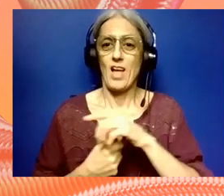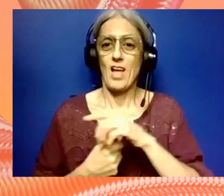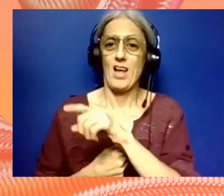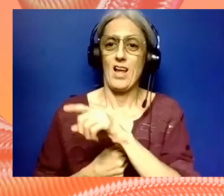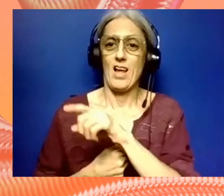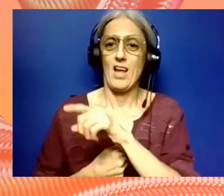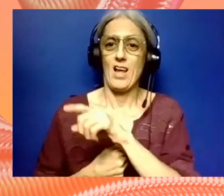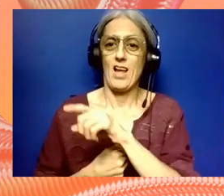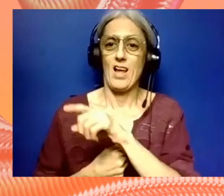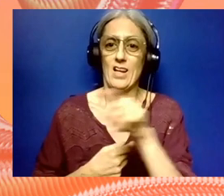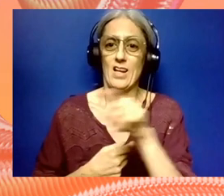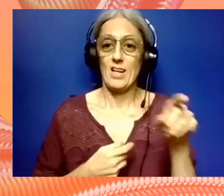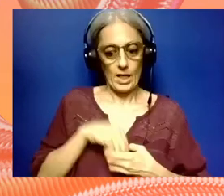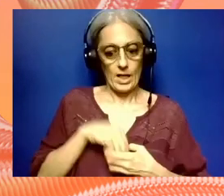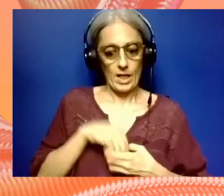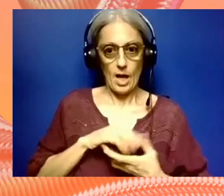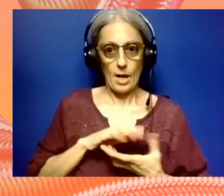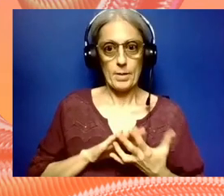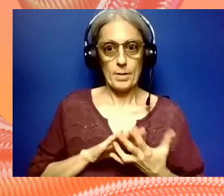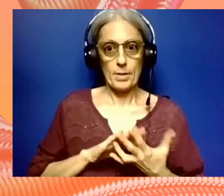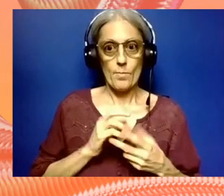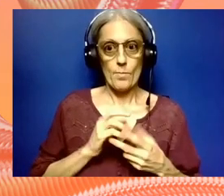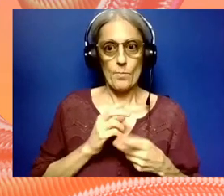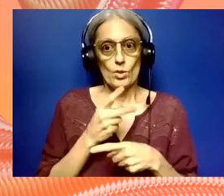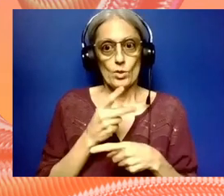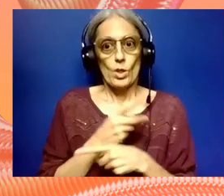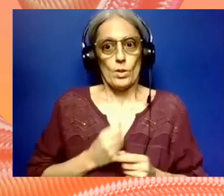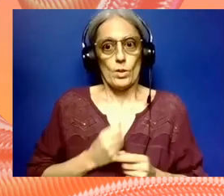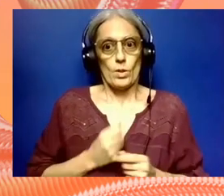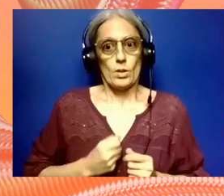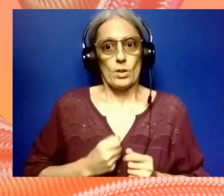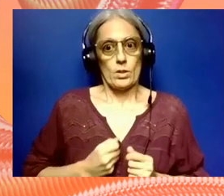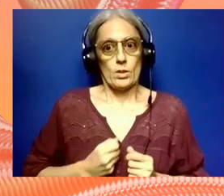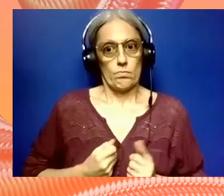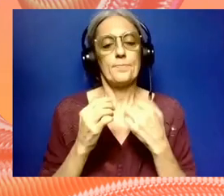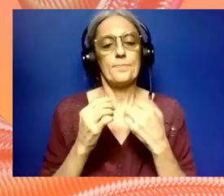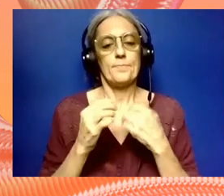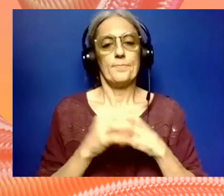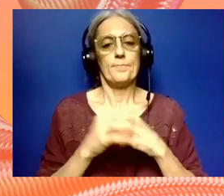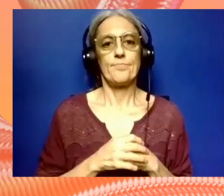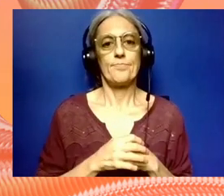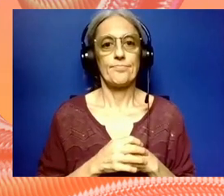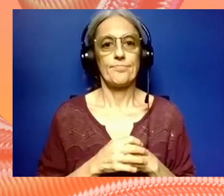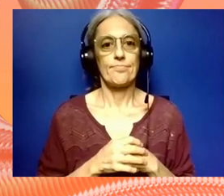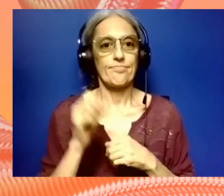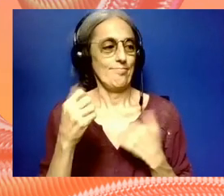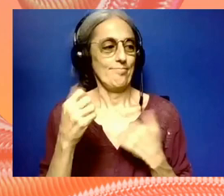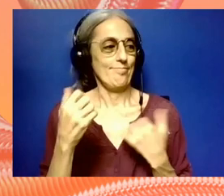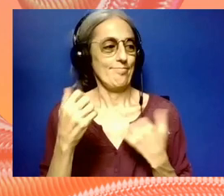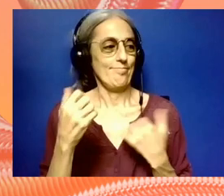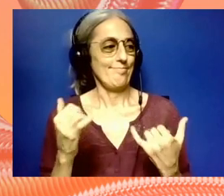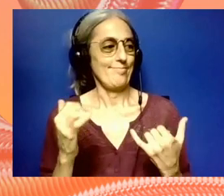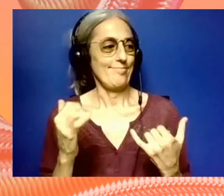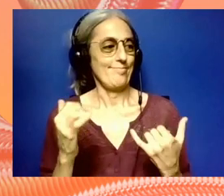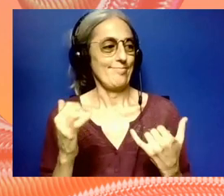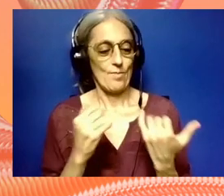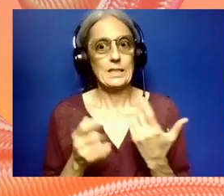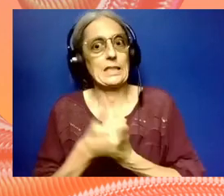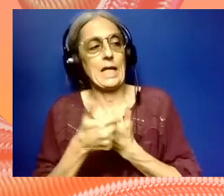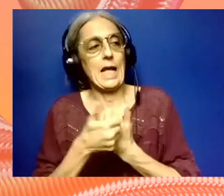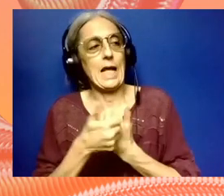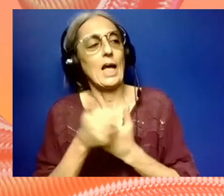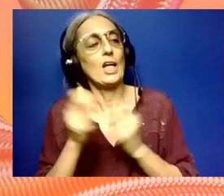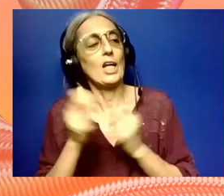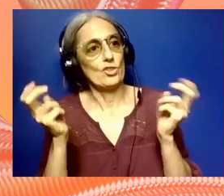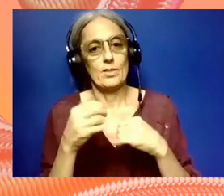most dangerous time. I think so much of what we're in right now is the unhealed